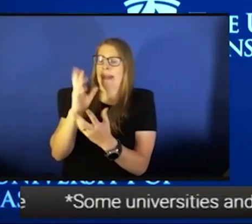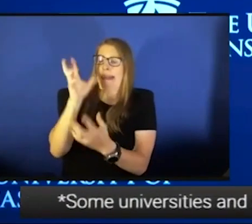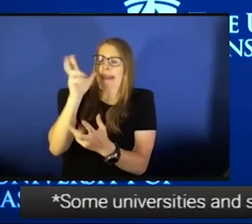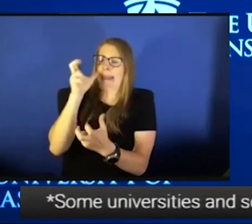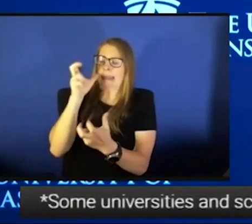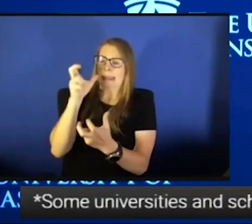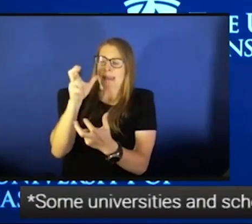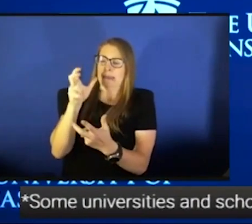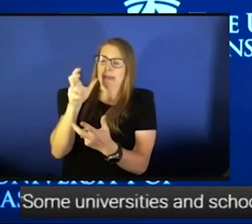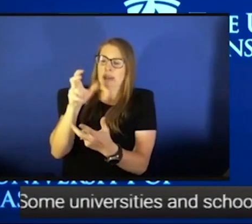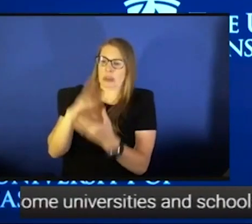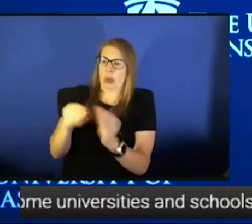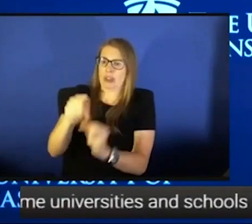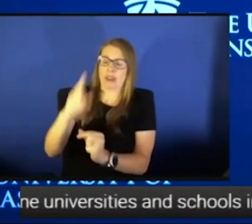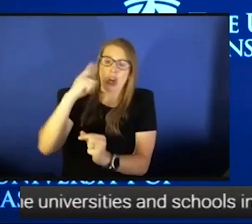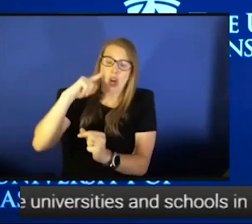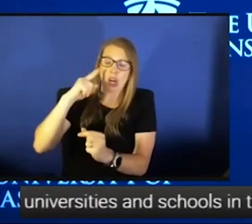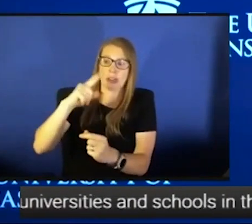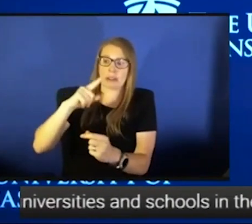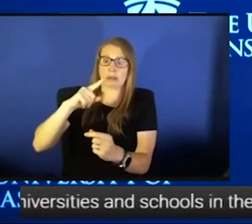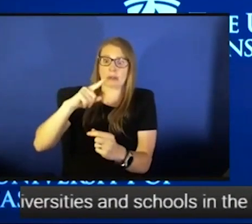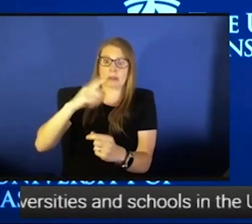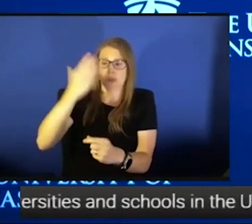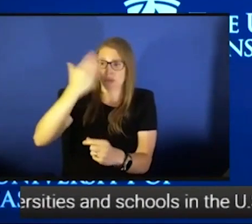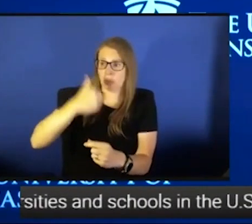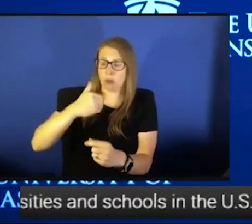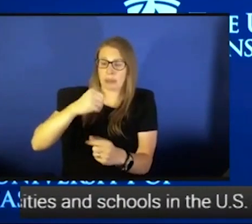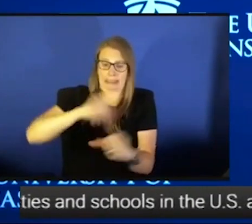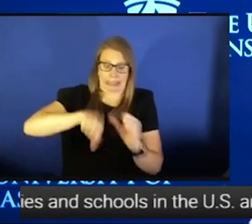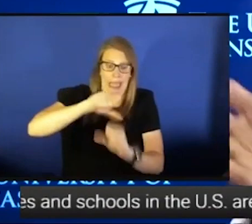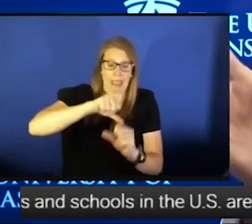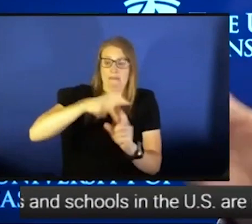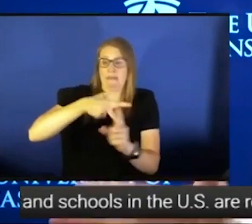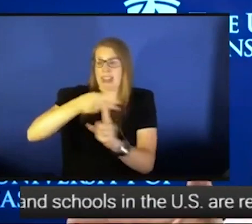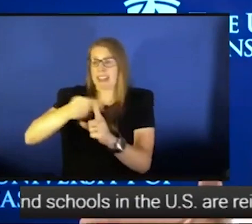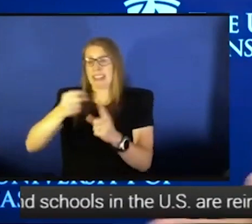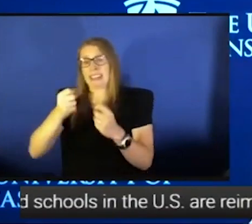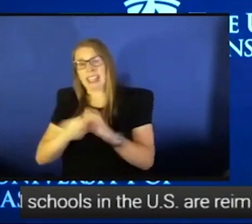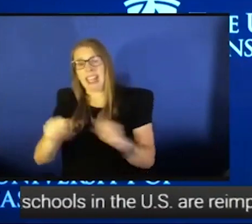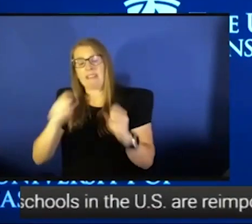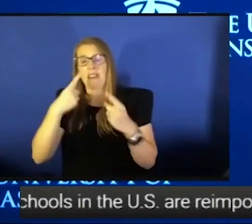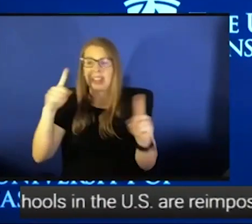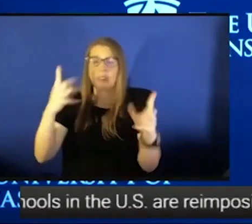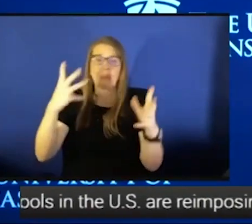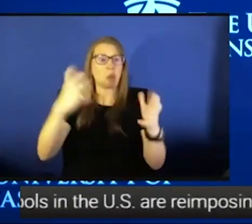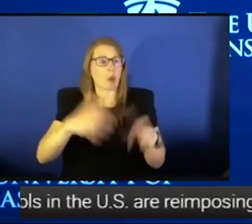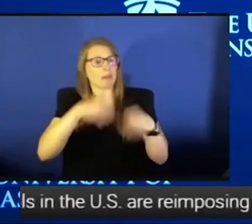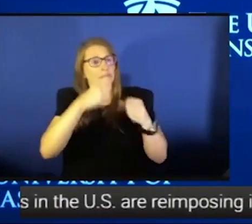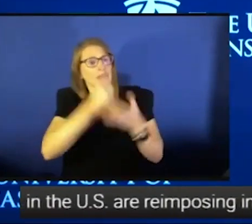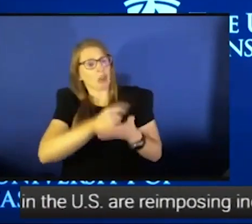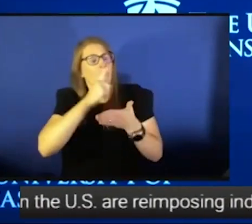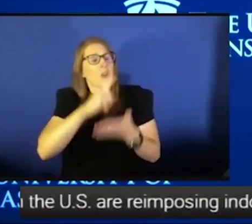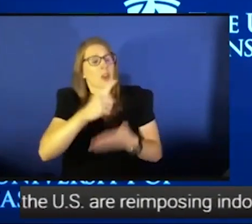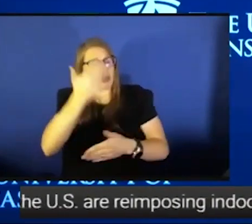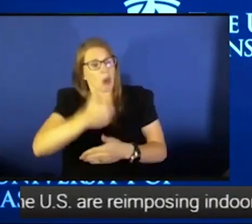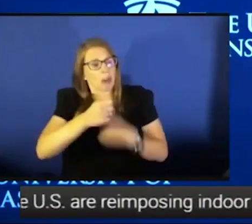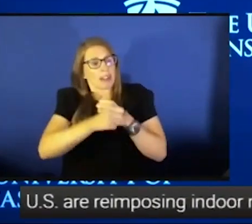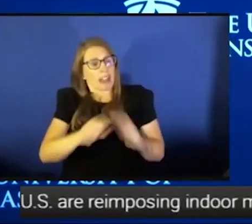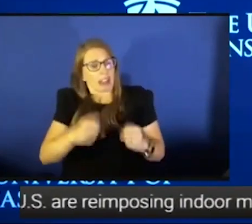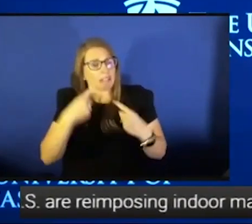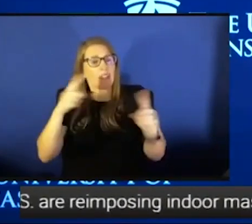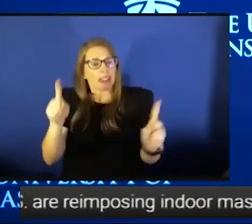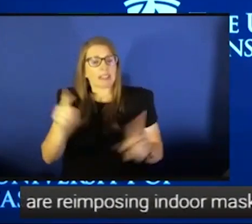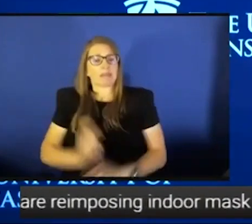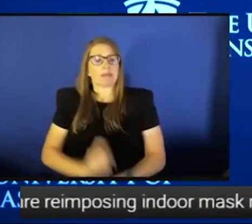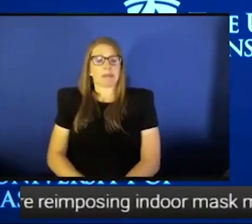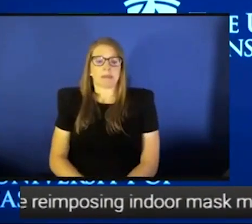science. Just like vaccinations, they're safe. It's effective. You want to be treated for a stroke. It's safe. It's effective.